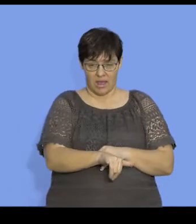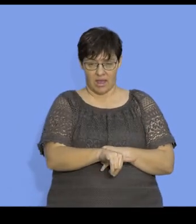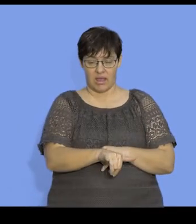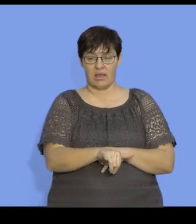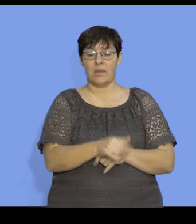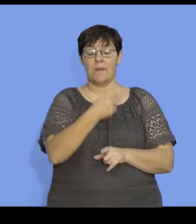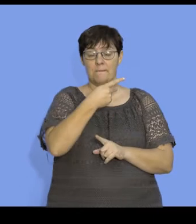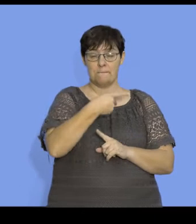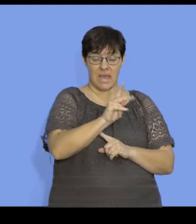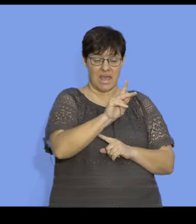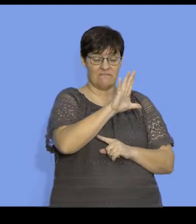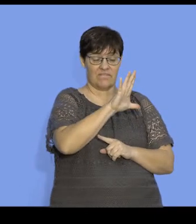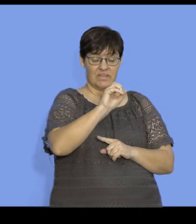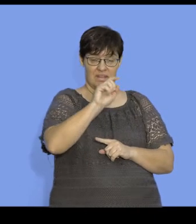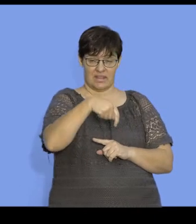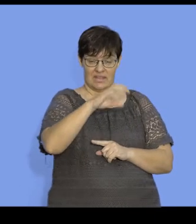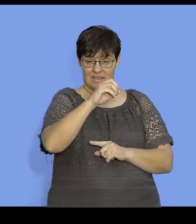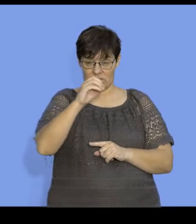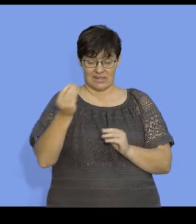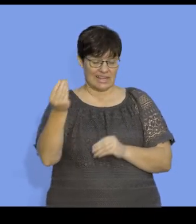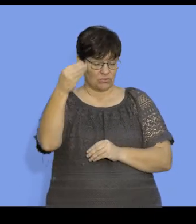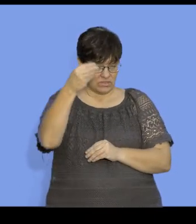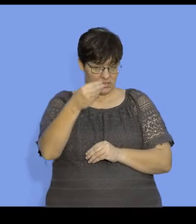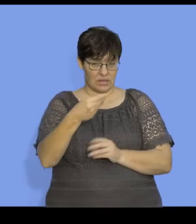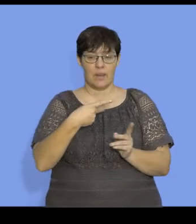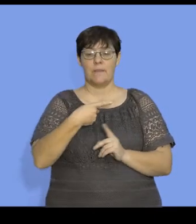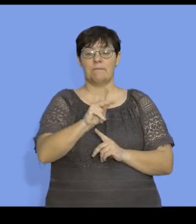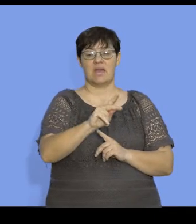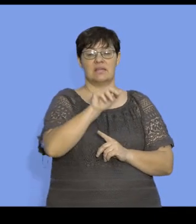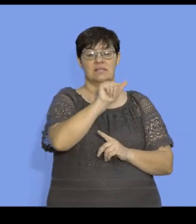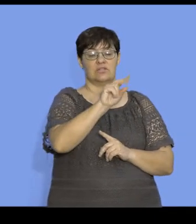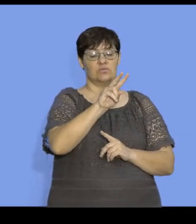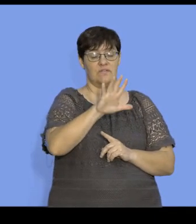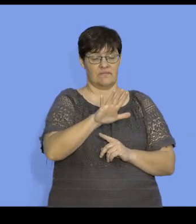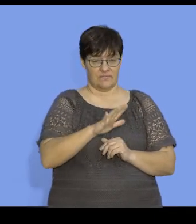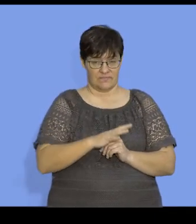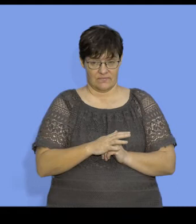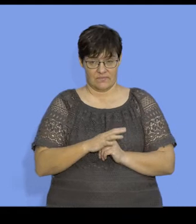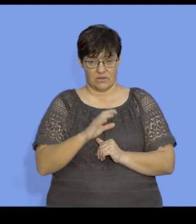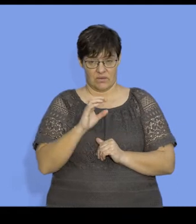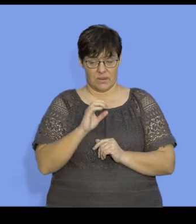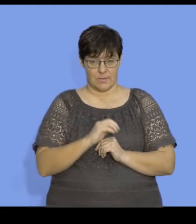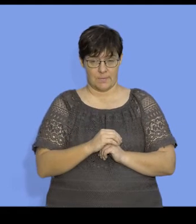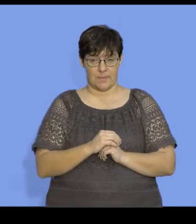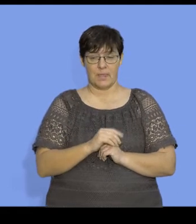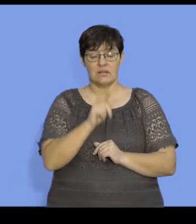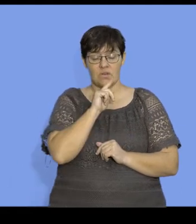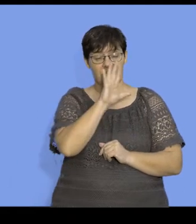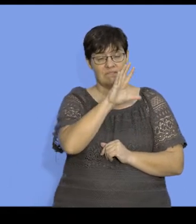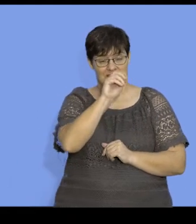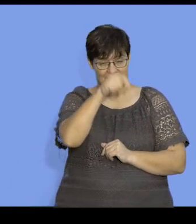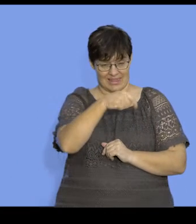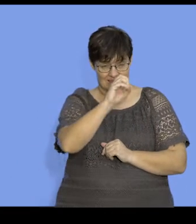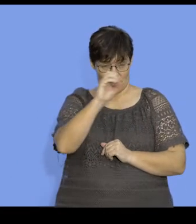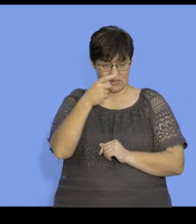was at 50,000 Rand. I'm going to write it in here for you just to explain so you can see what happens. There's my 50,000